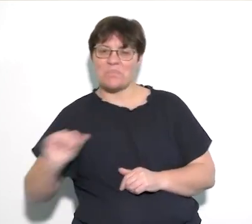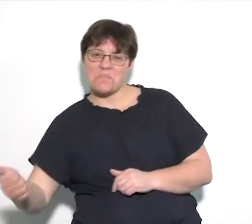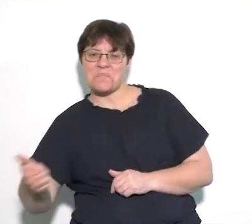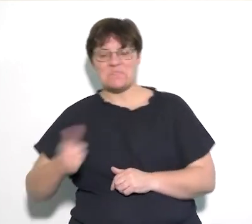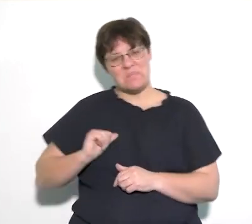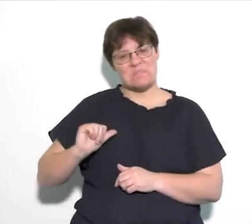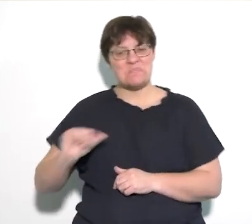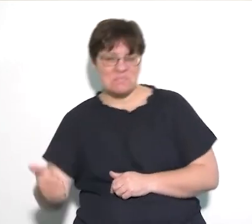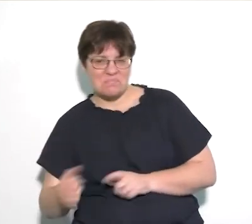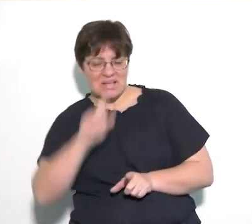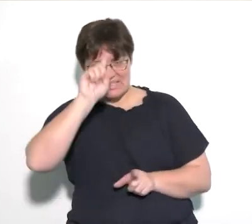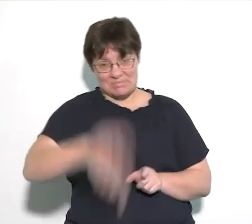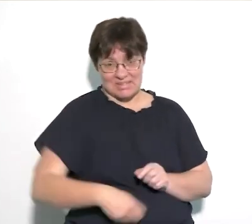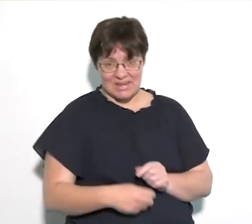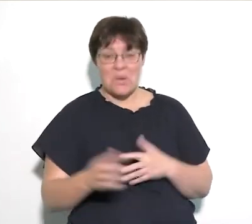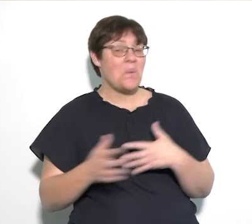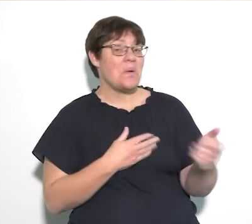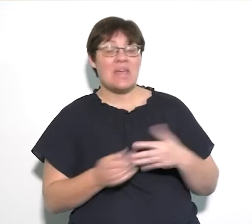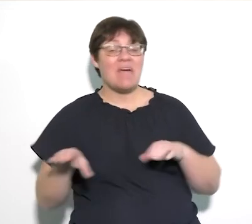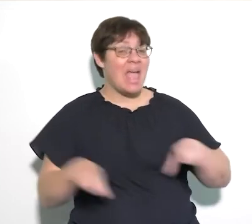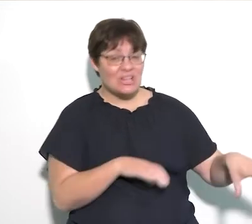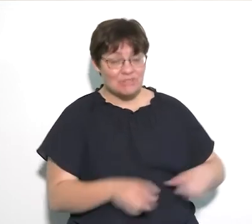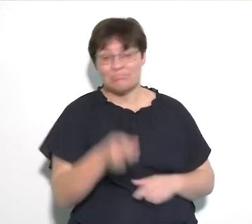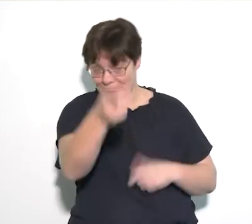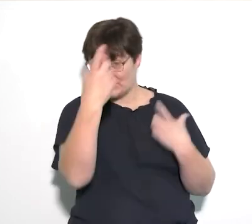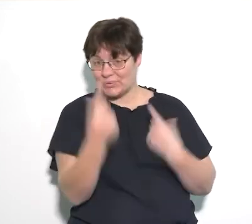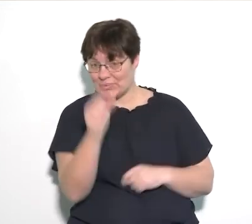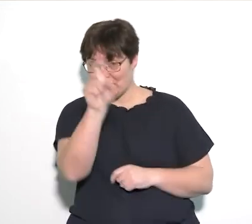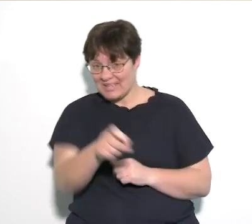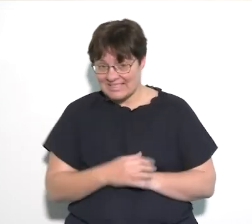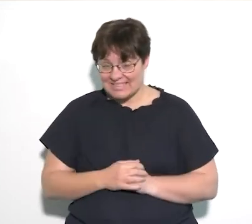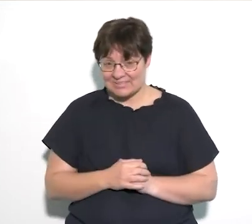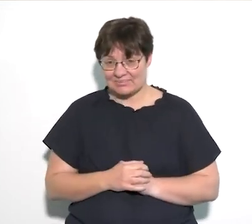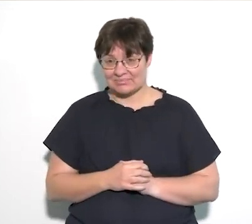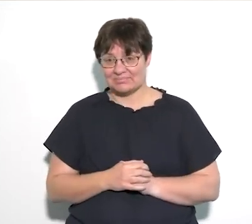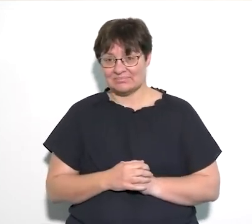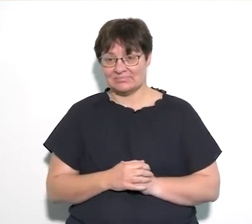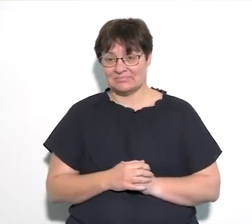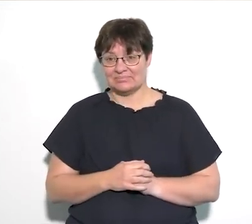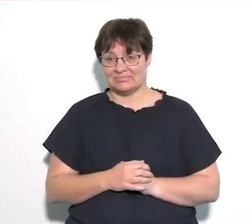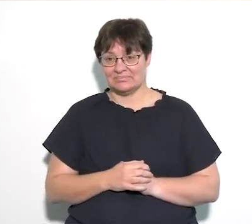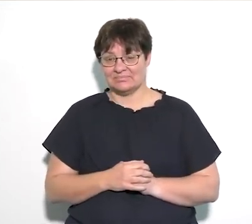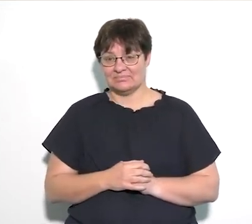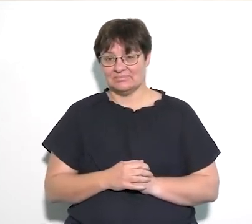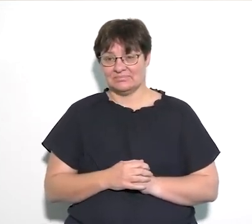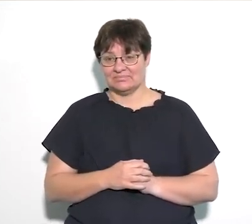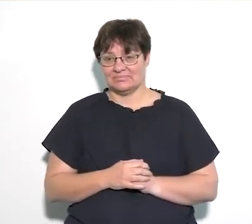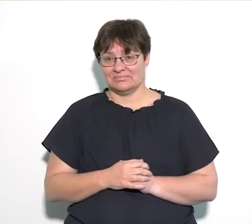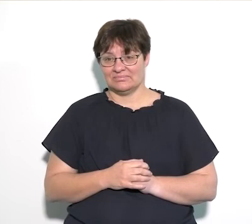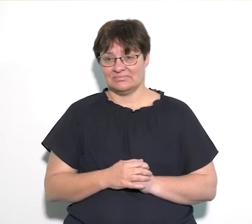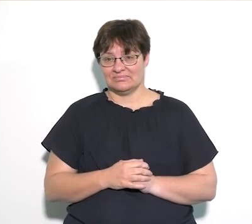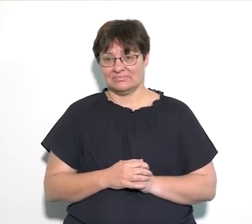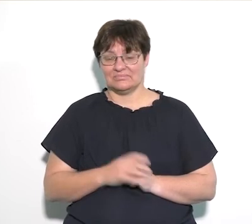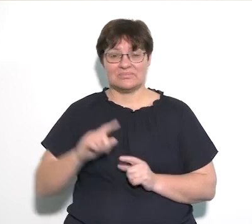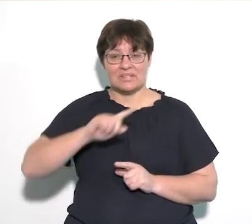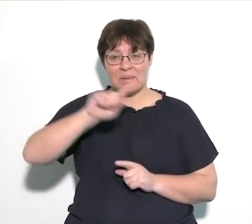have a turn to spin the arrow. Whatever the action lands on, that is what you will have to do. And